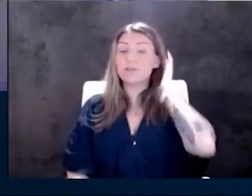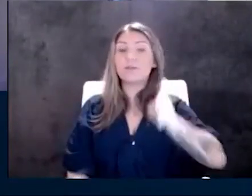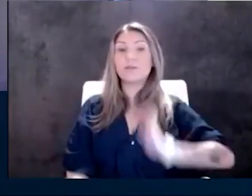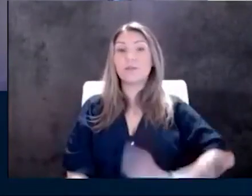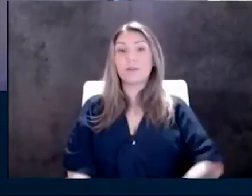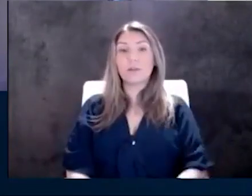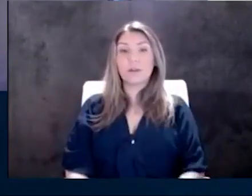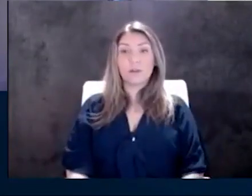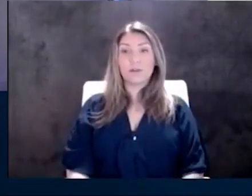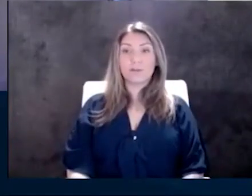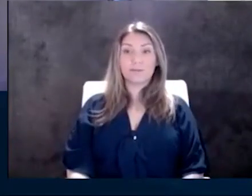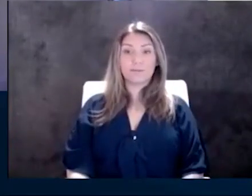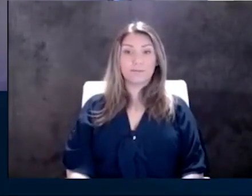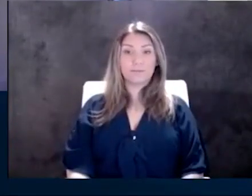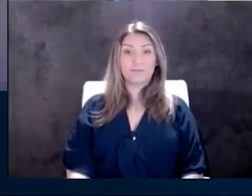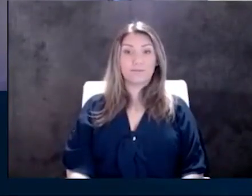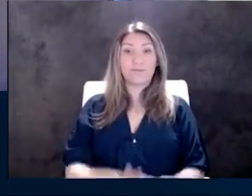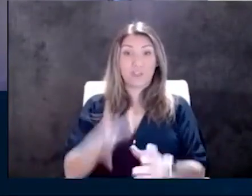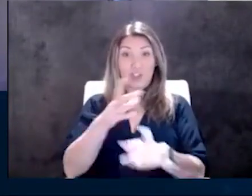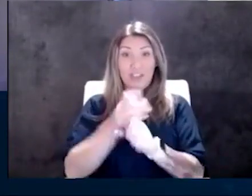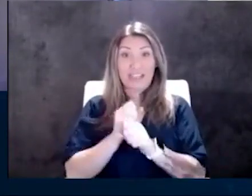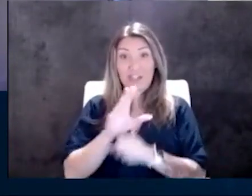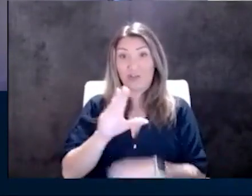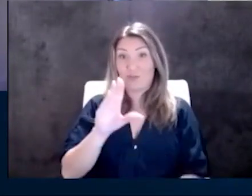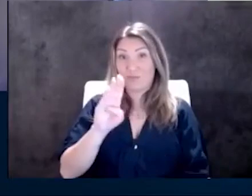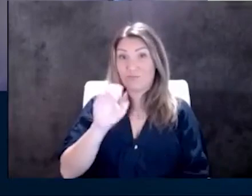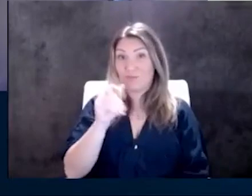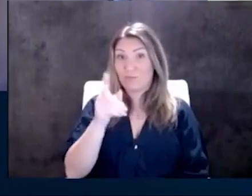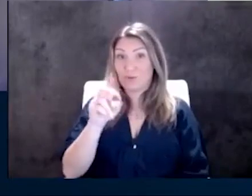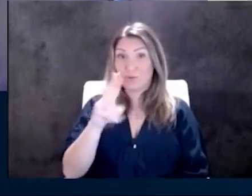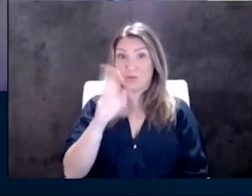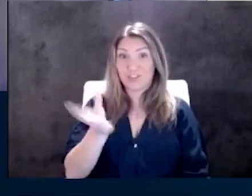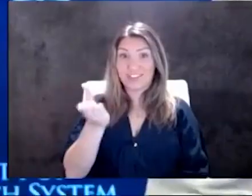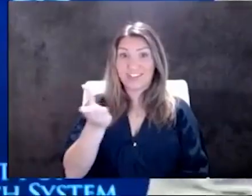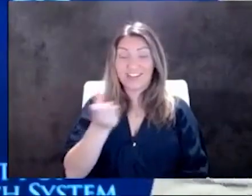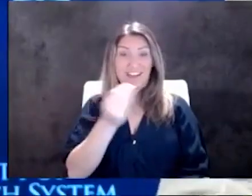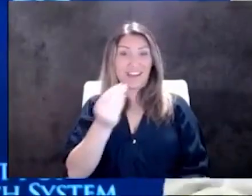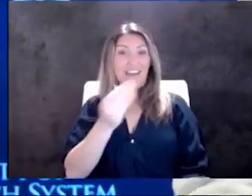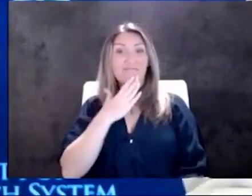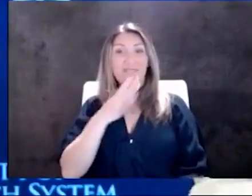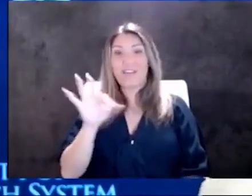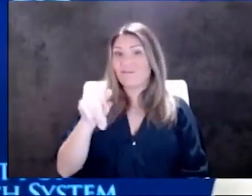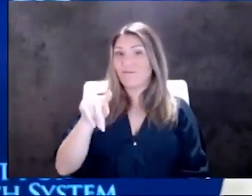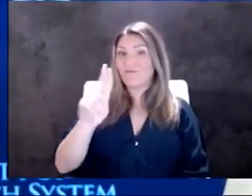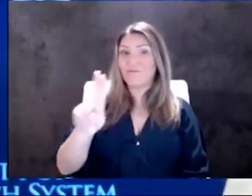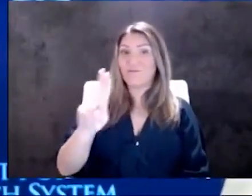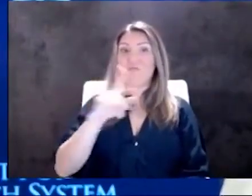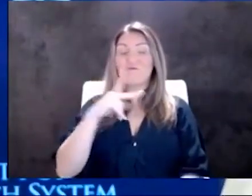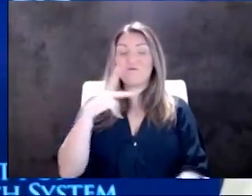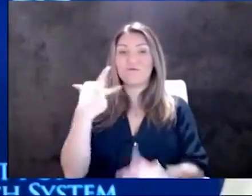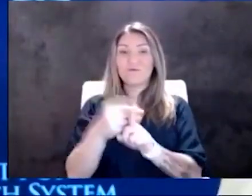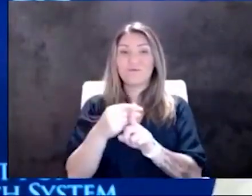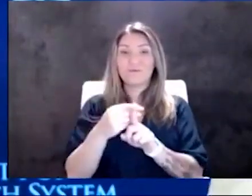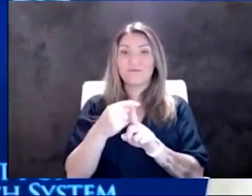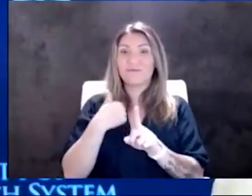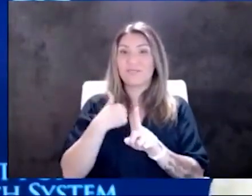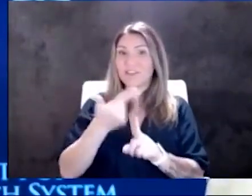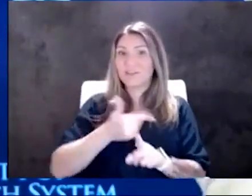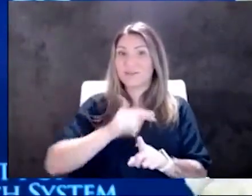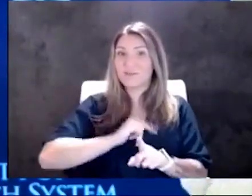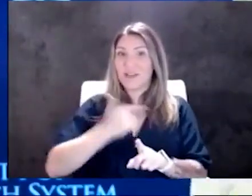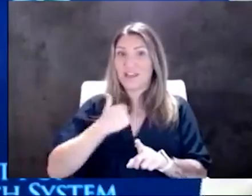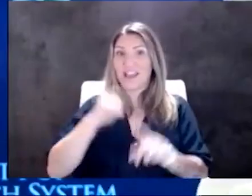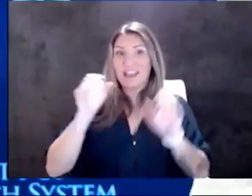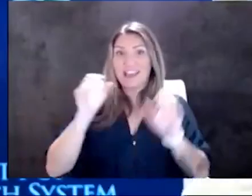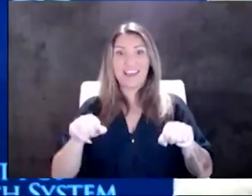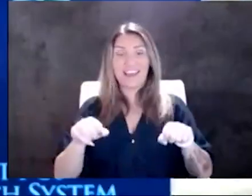And you're going to get your booster here, right? Yes, ma'am. I'm going to get my influenza shot on this. They told me this I show. could do it. They told me I could You're give going you to get it back? Yes, they said Wait I a minute, could give